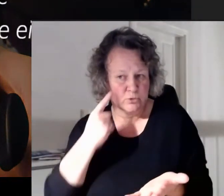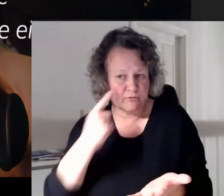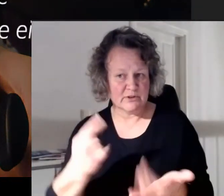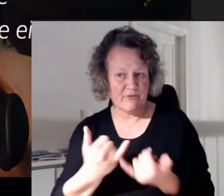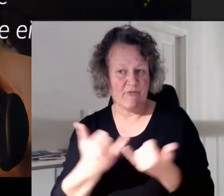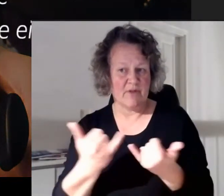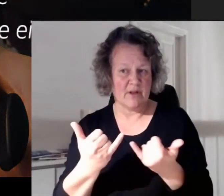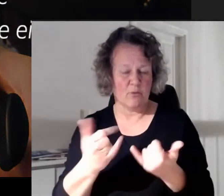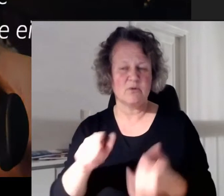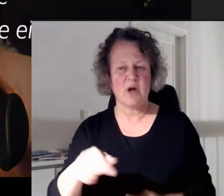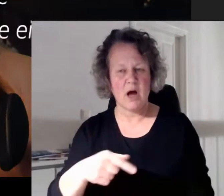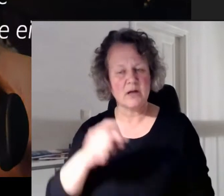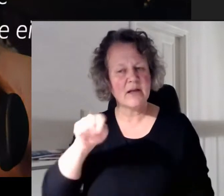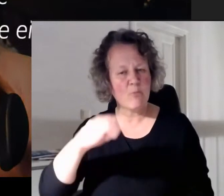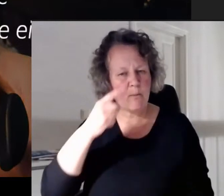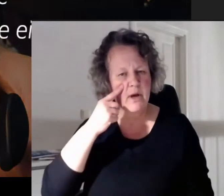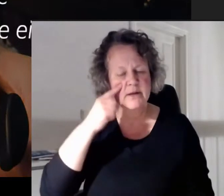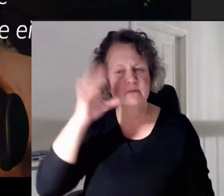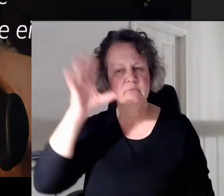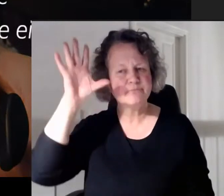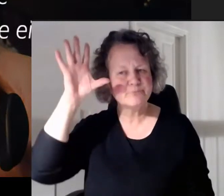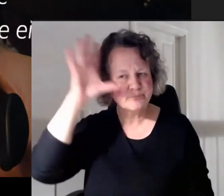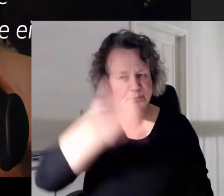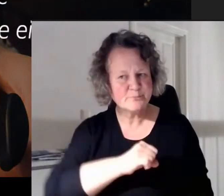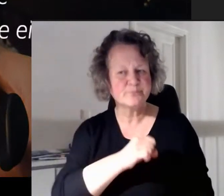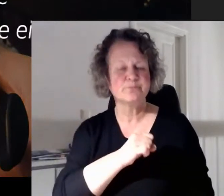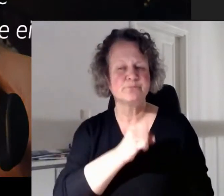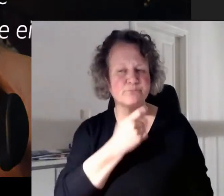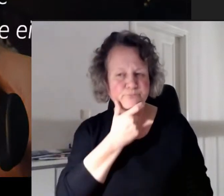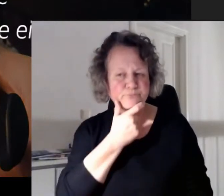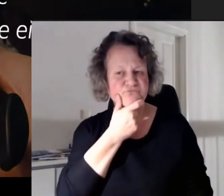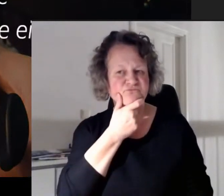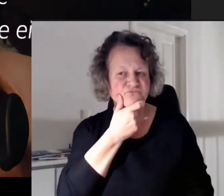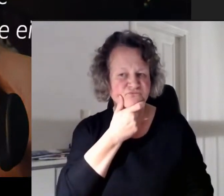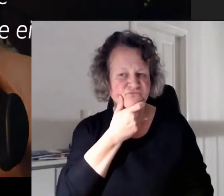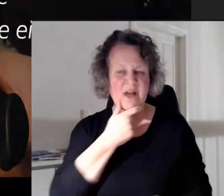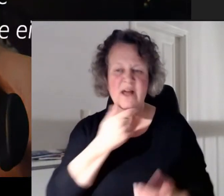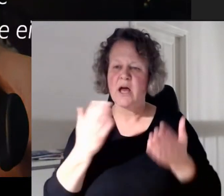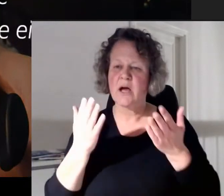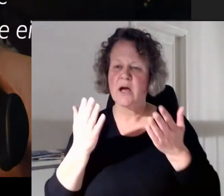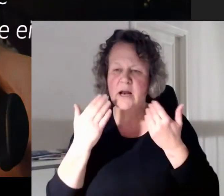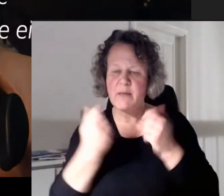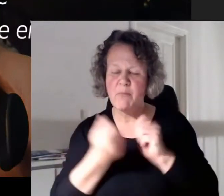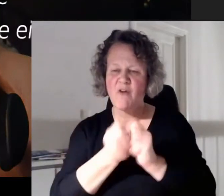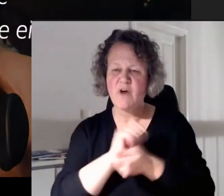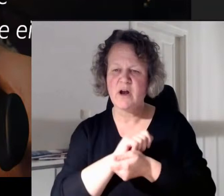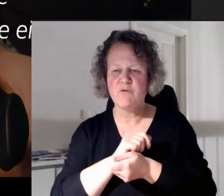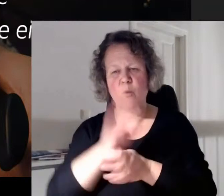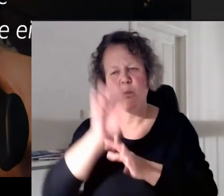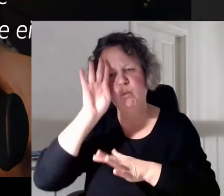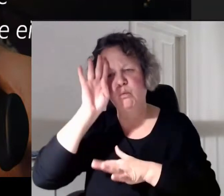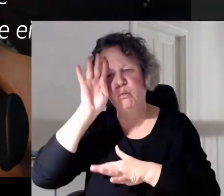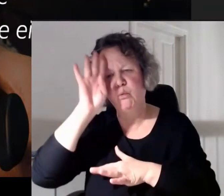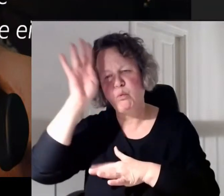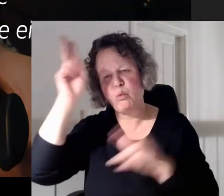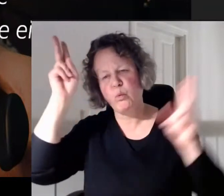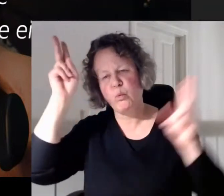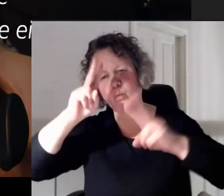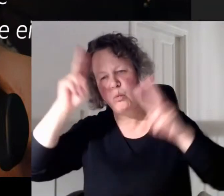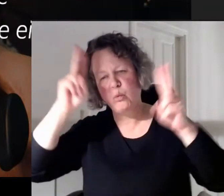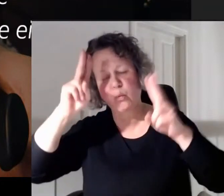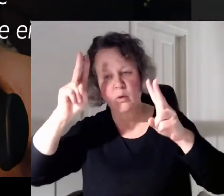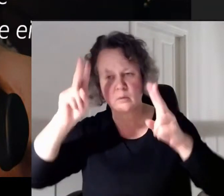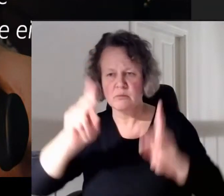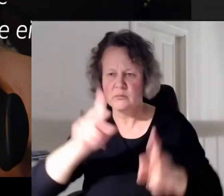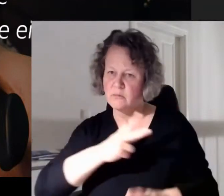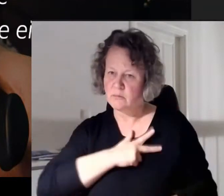this for me was a realized moment. I realized that the climate transformation is not